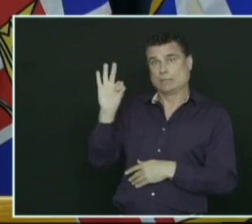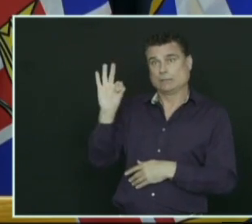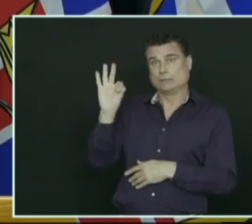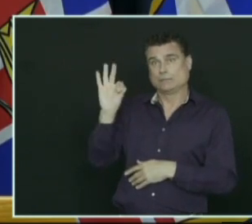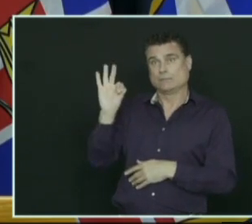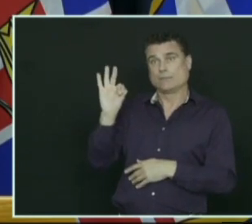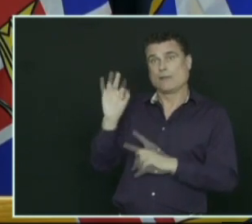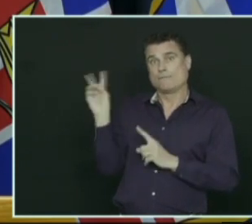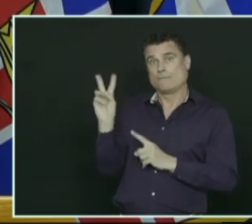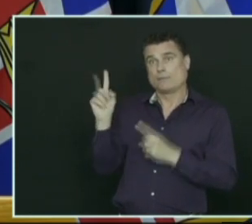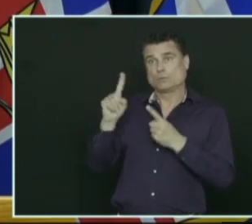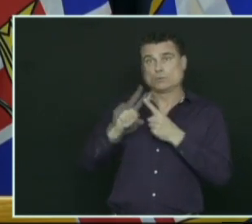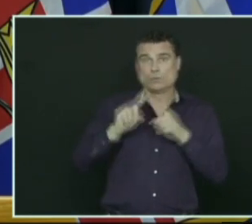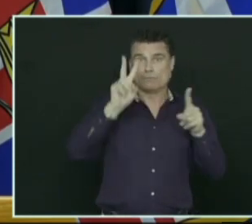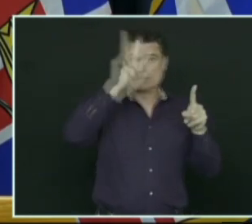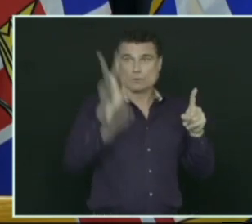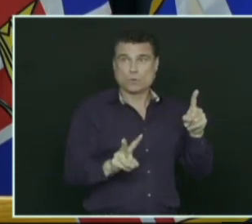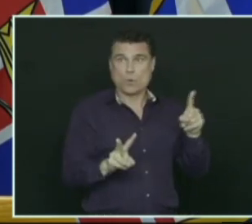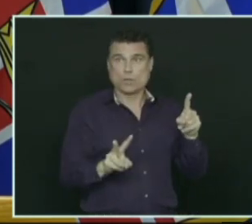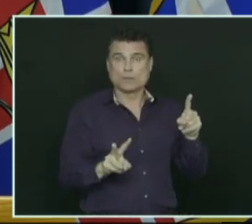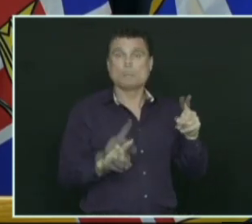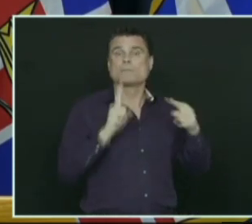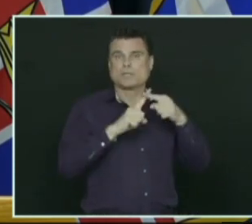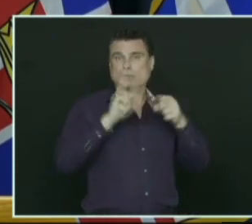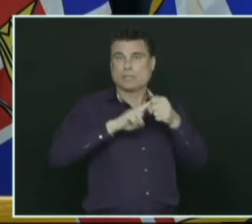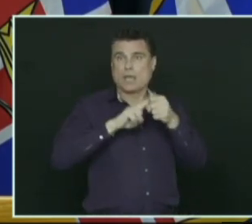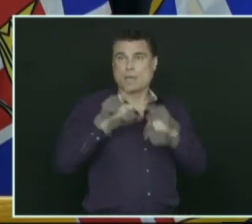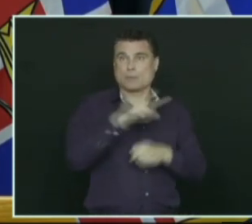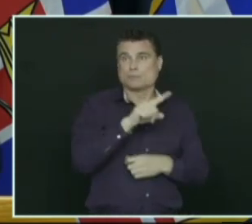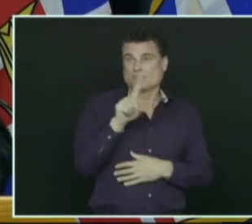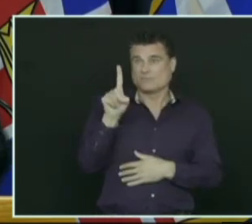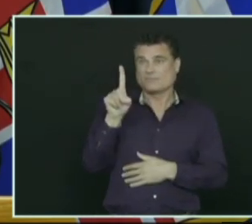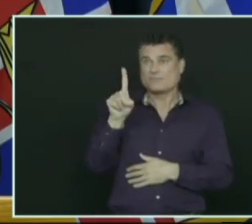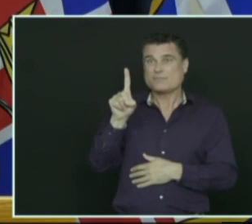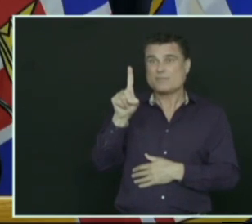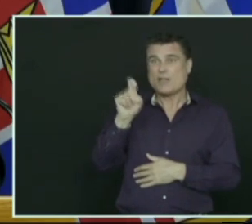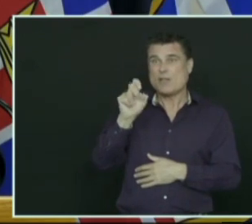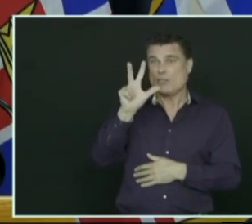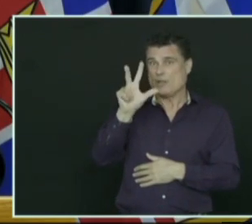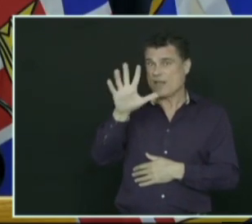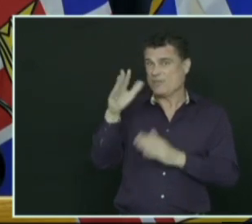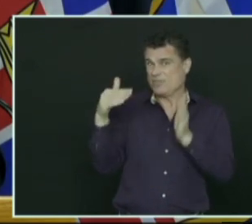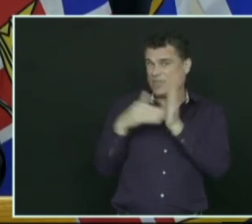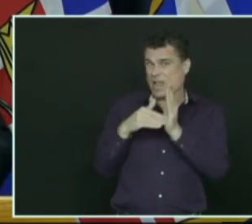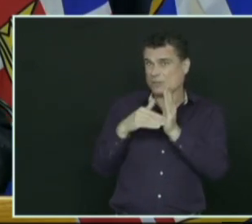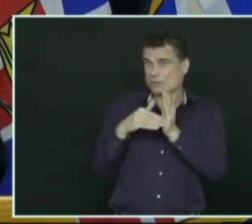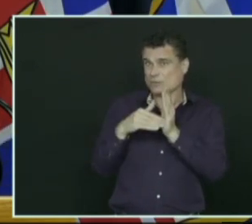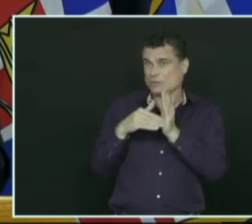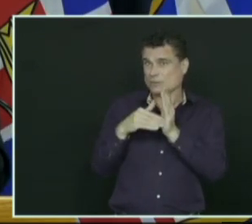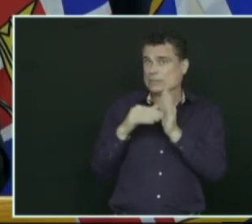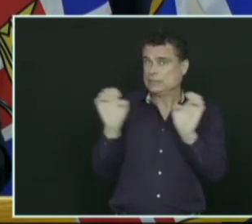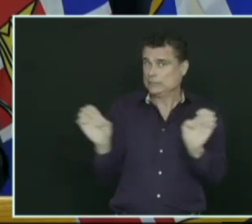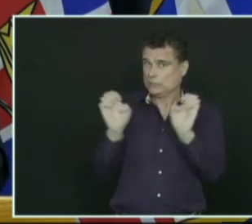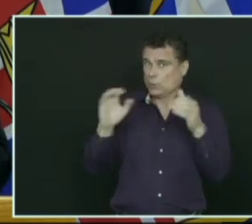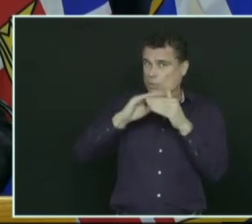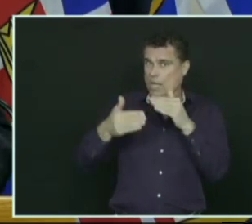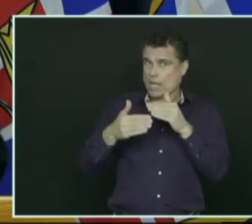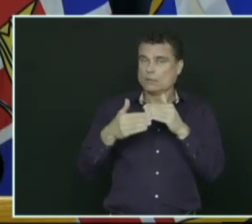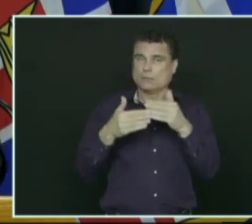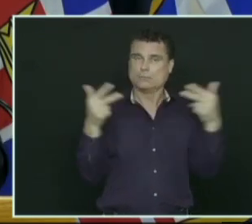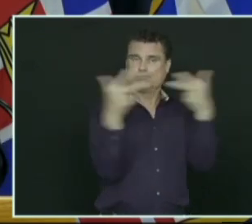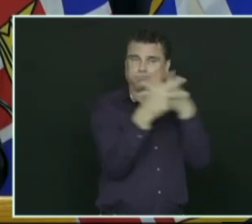and maybe it can't be perfect. At least it's not perfect yet. But I remain amazed